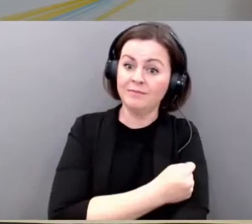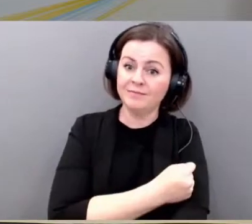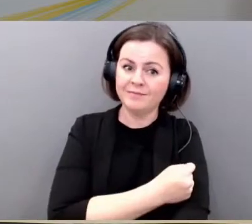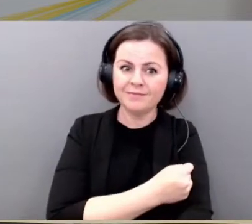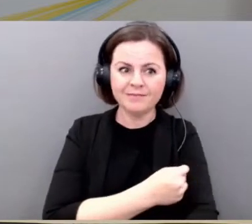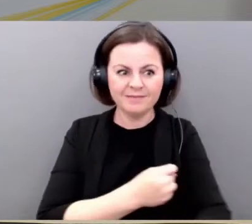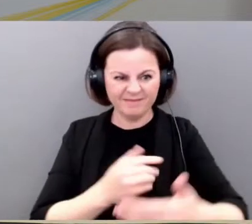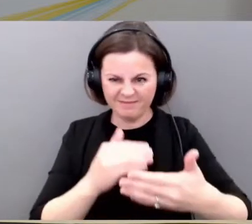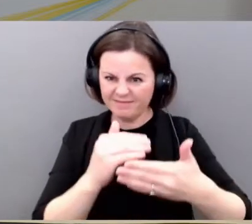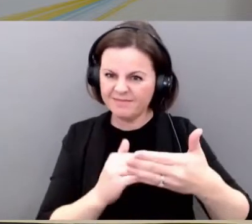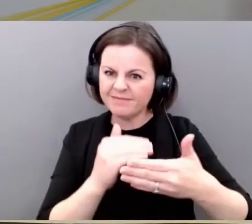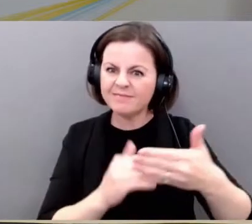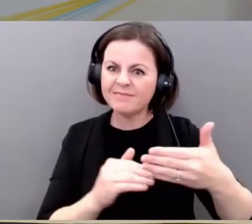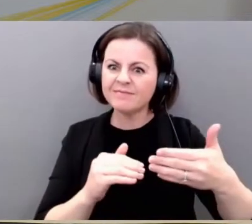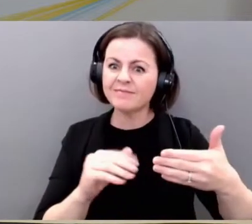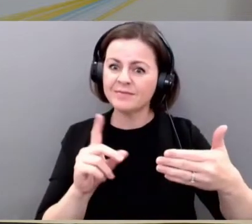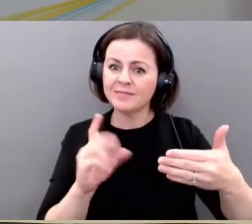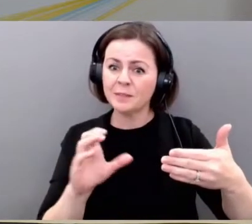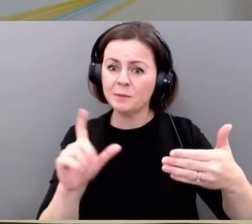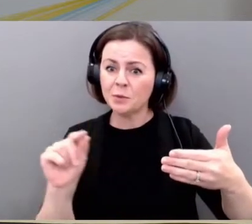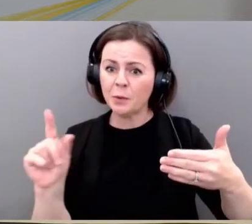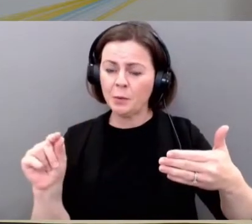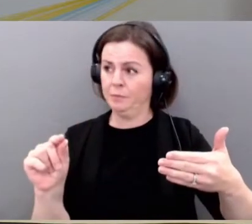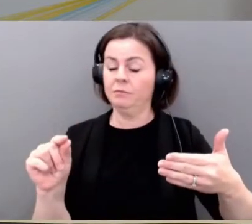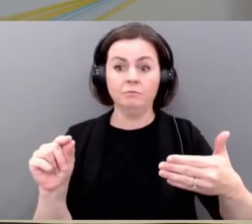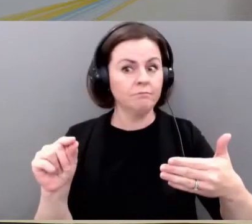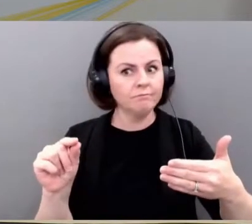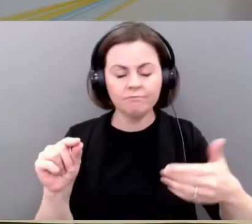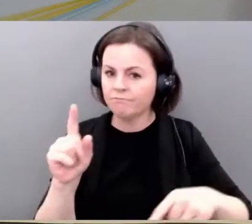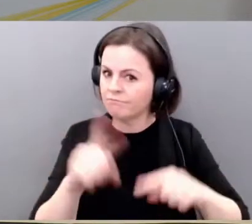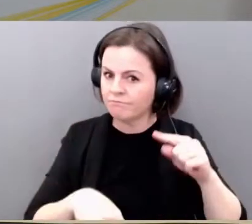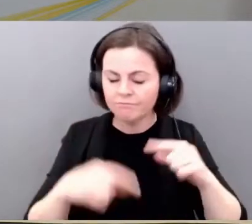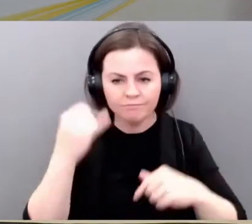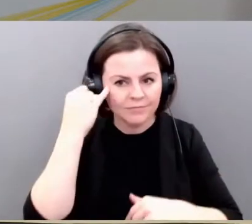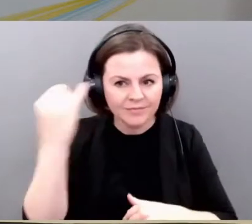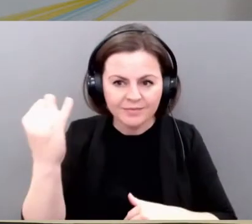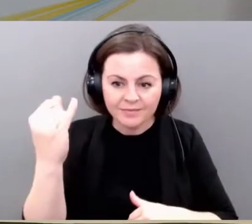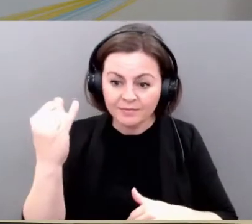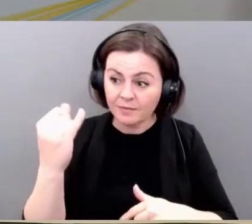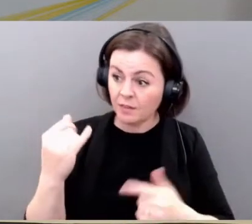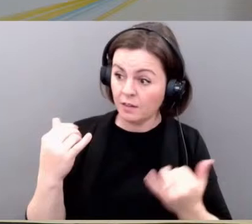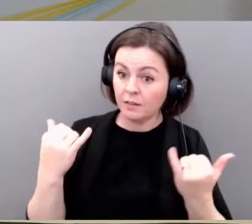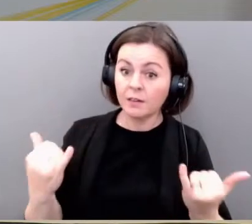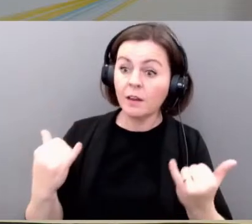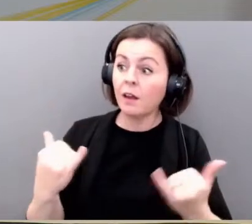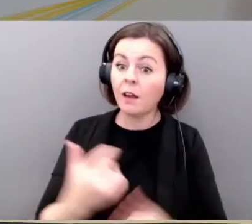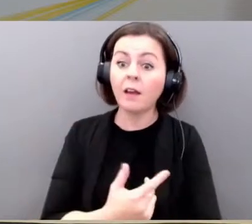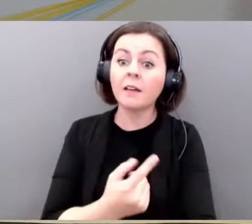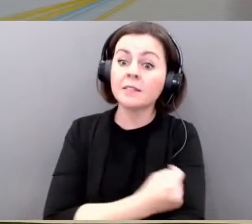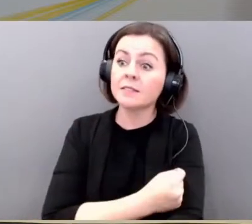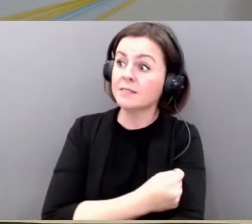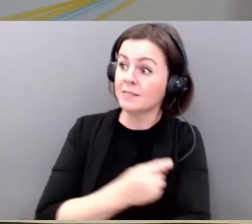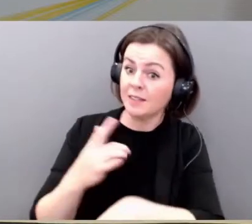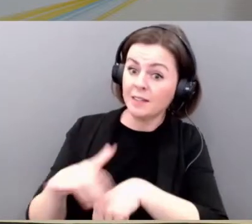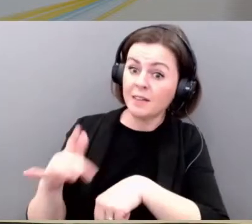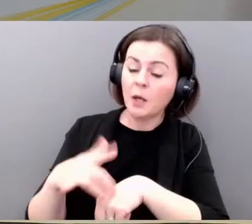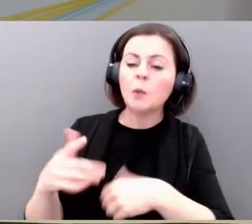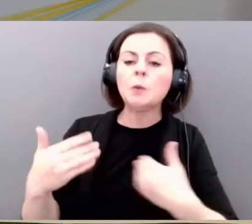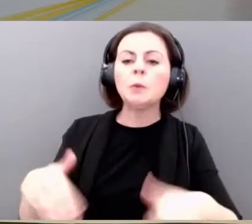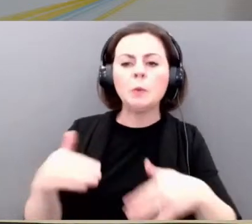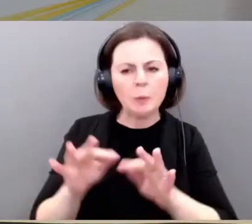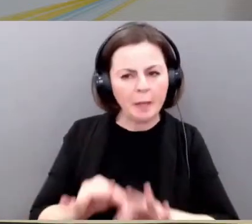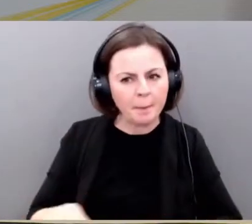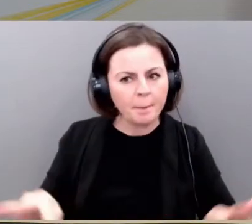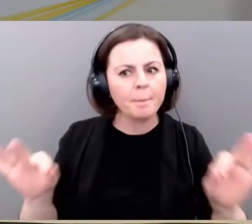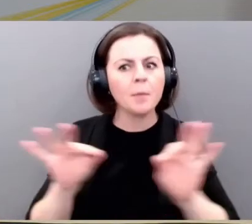2020. The prospect of having access to a vaccine is a significant guidepost on our COVID-19 journey, and